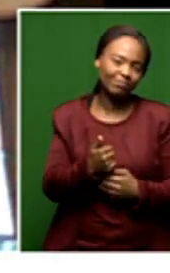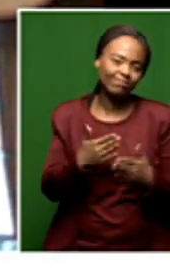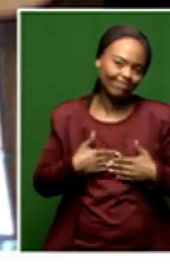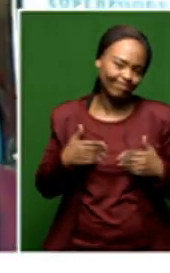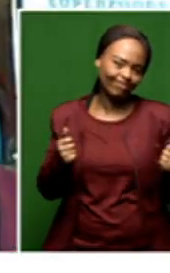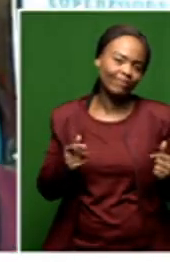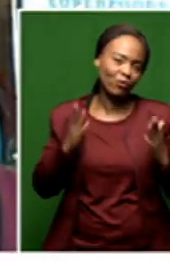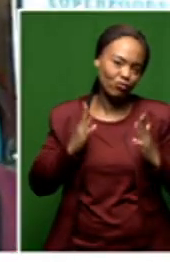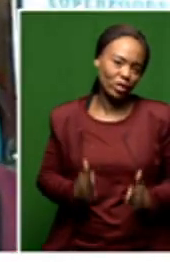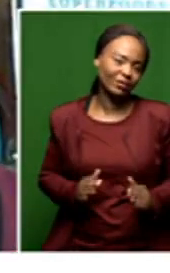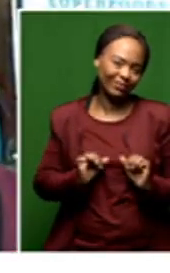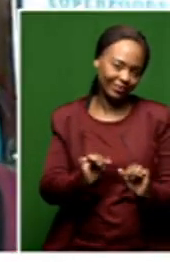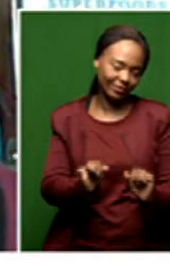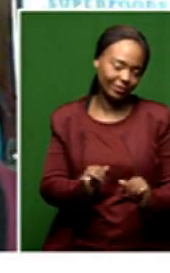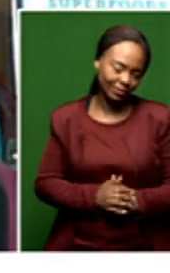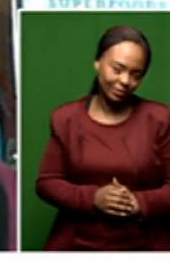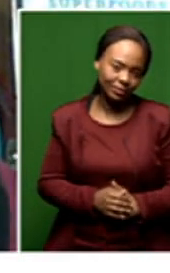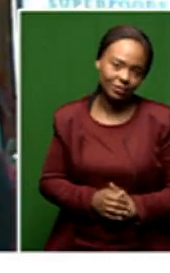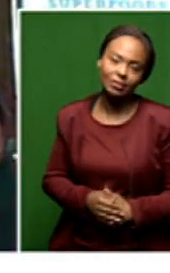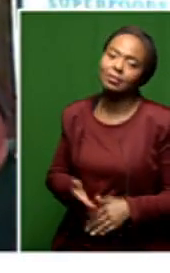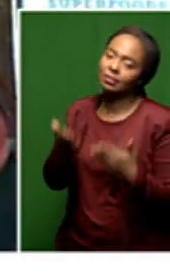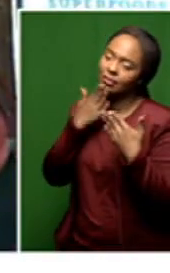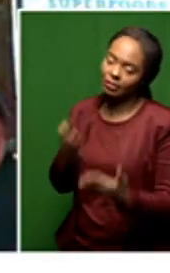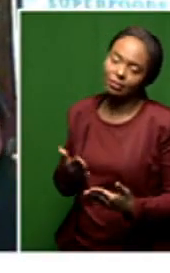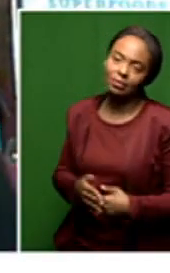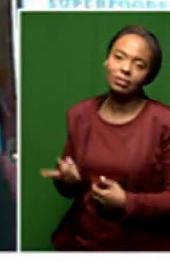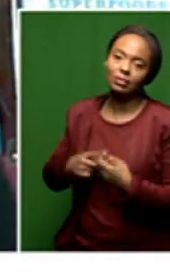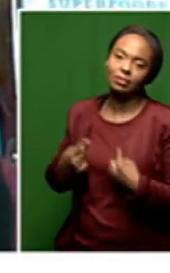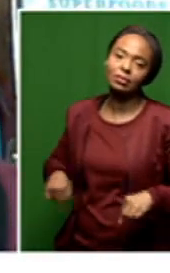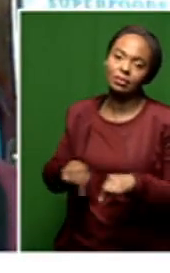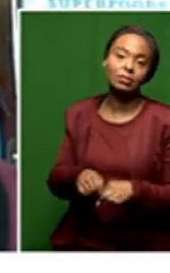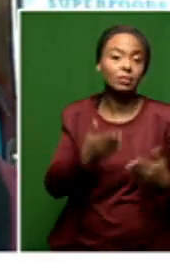Jane, lovely chatting to you. Thank you so much for joining us. Thank you so much for having me. Great stuff.